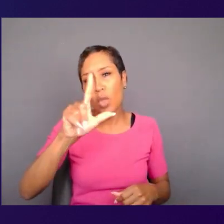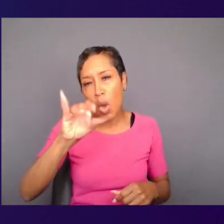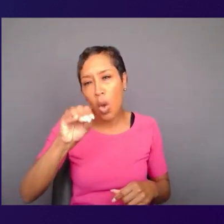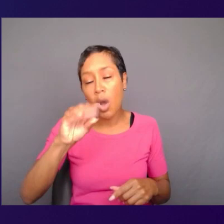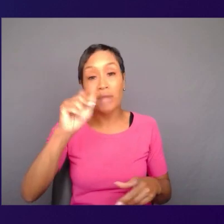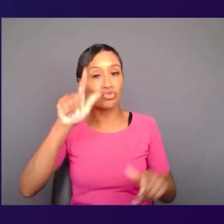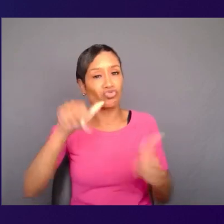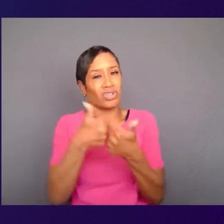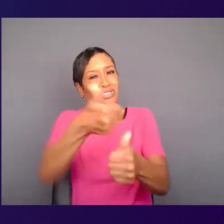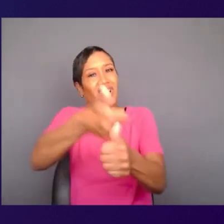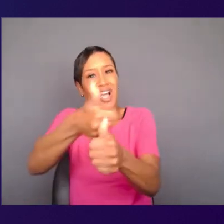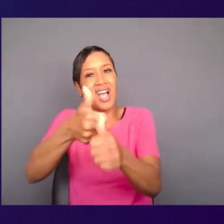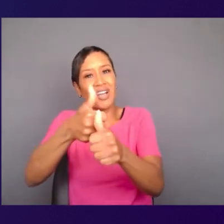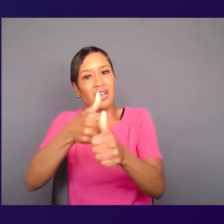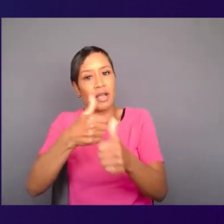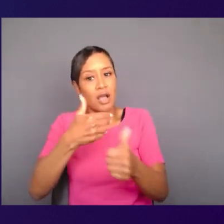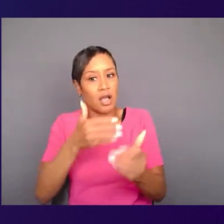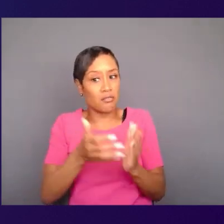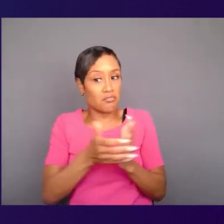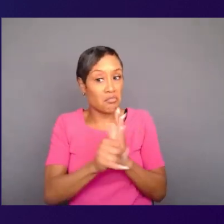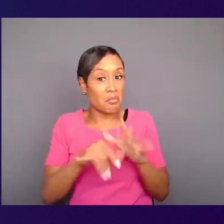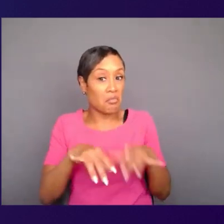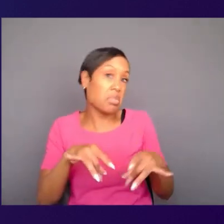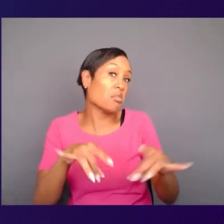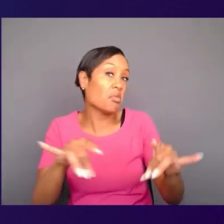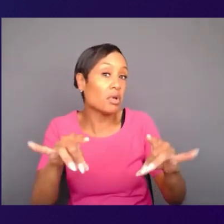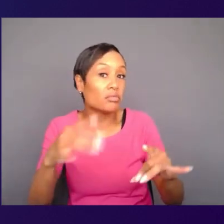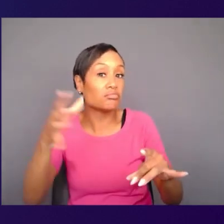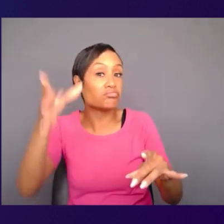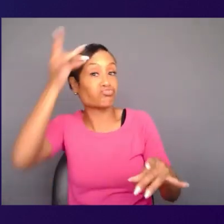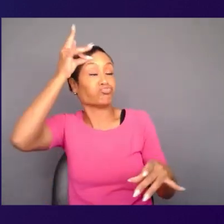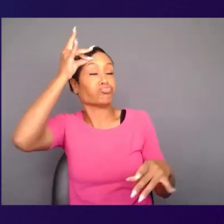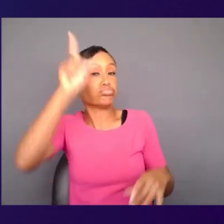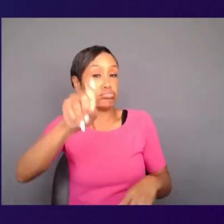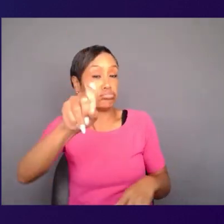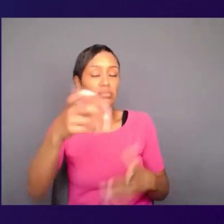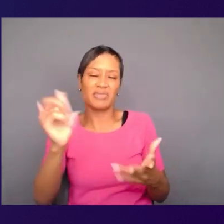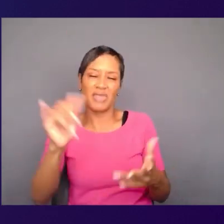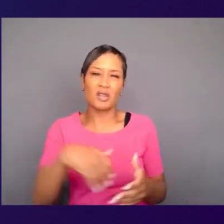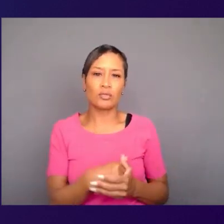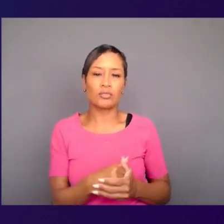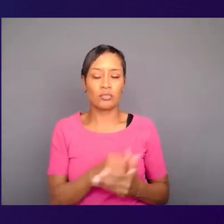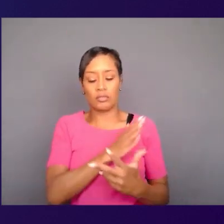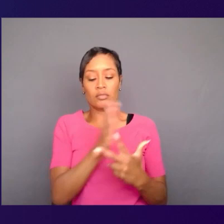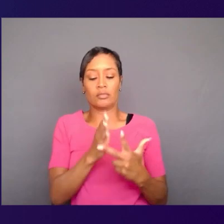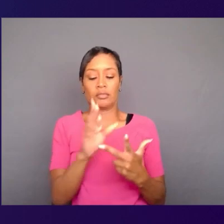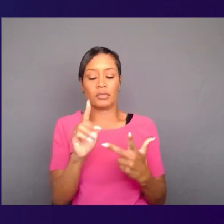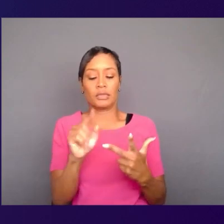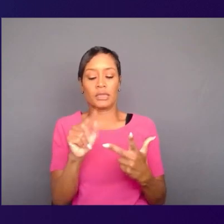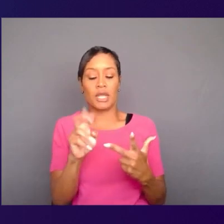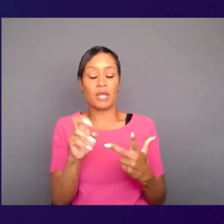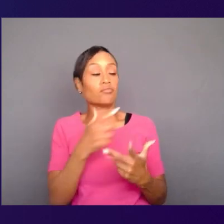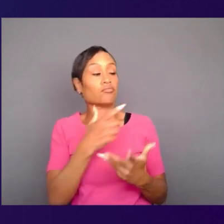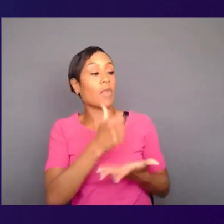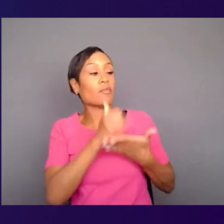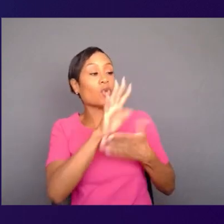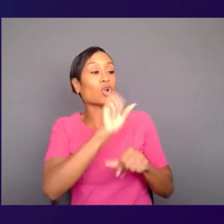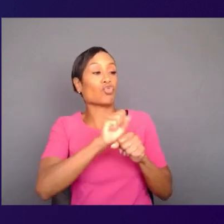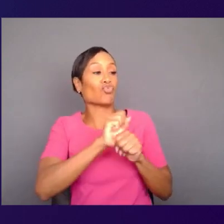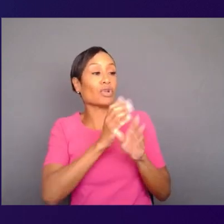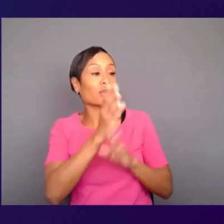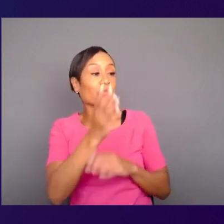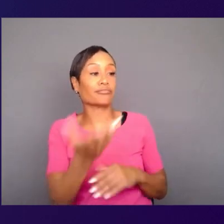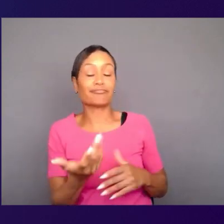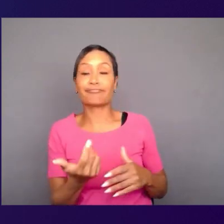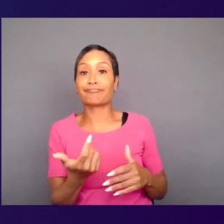learned that information and retained it. And I think it also helps from a career perspective. Again, not only are you going to learn, but